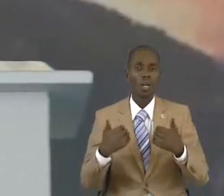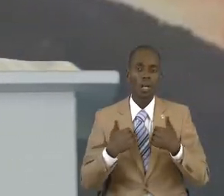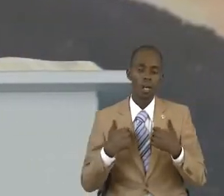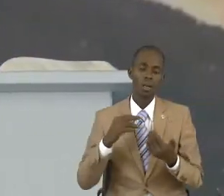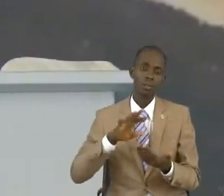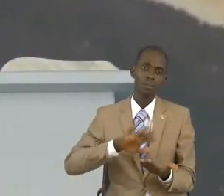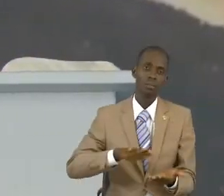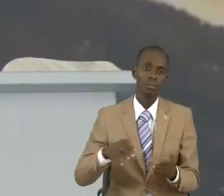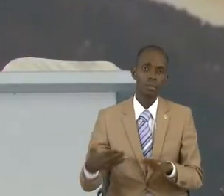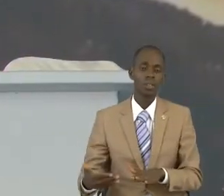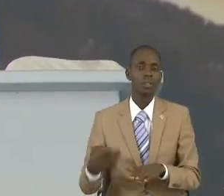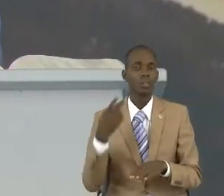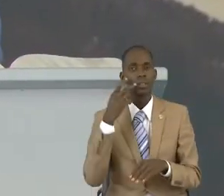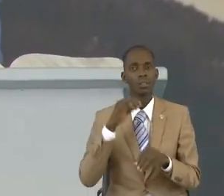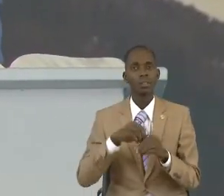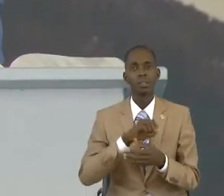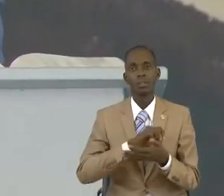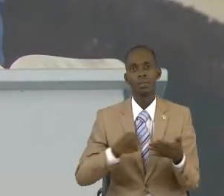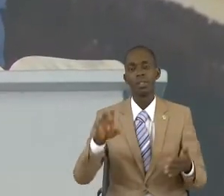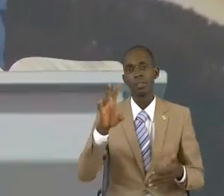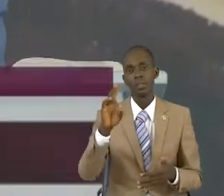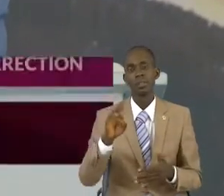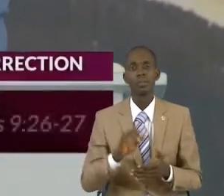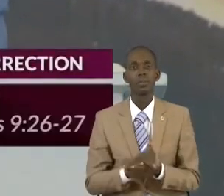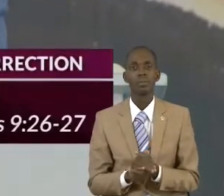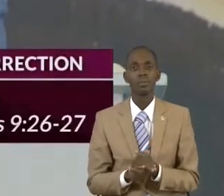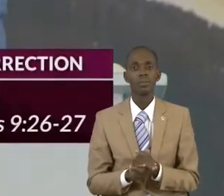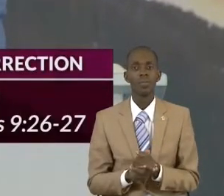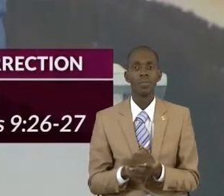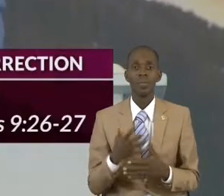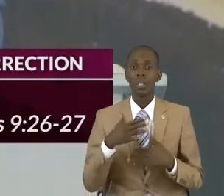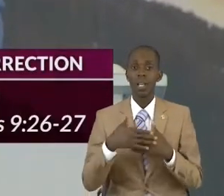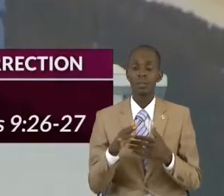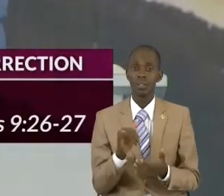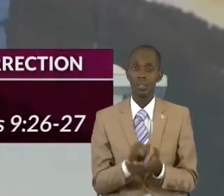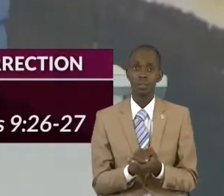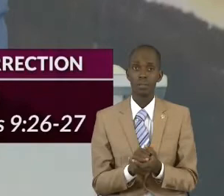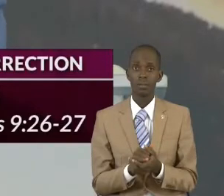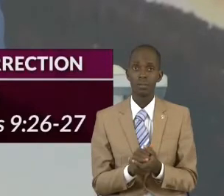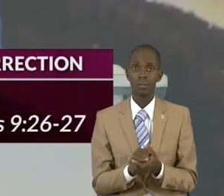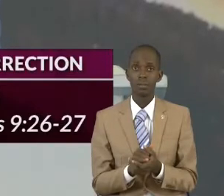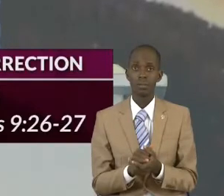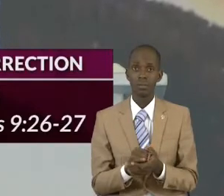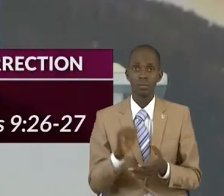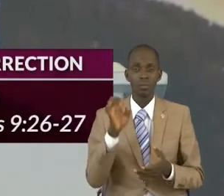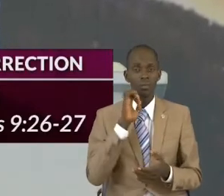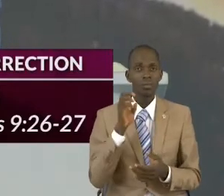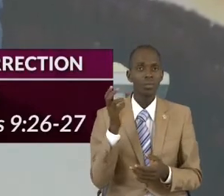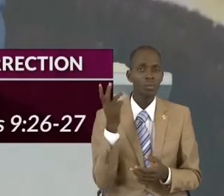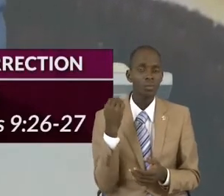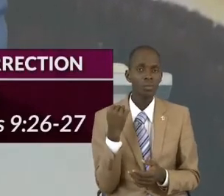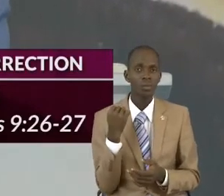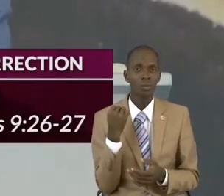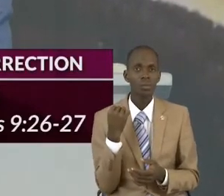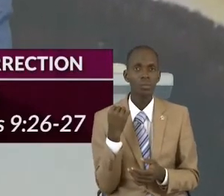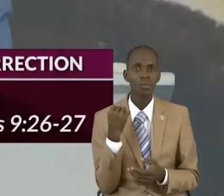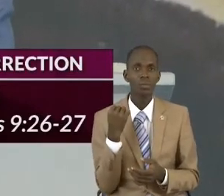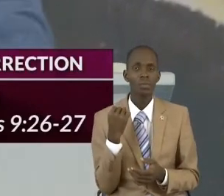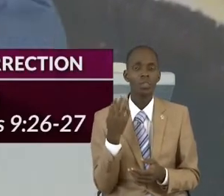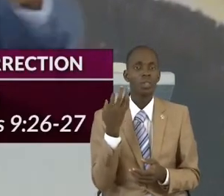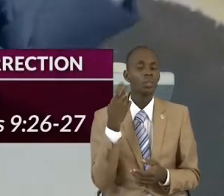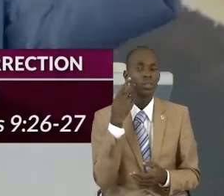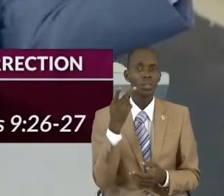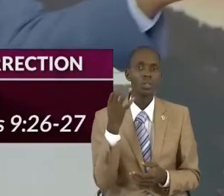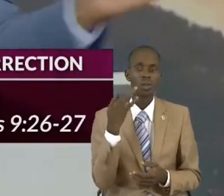verse 7. It says, after that he was seen of James, and then